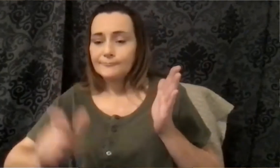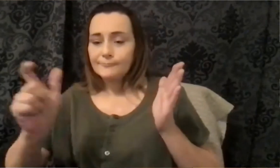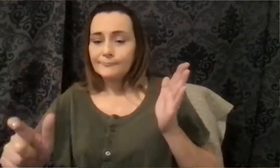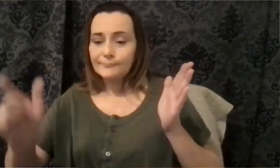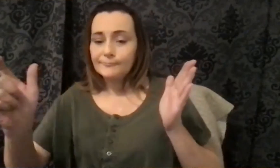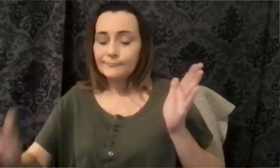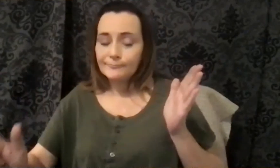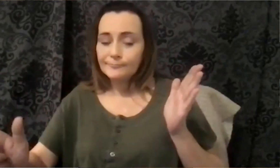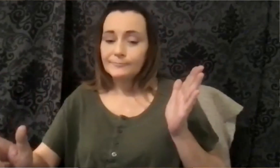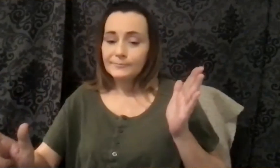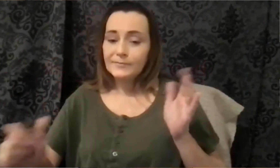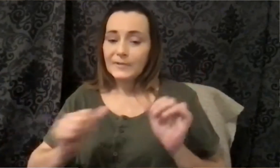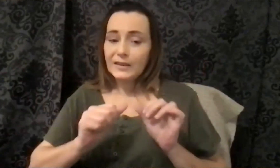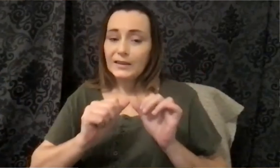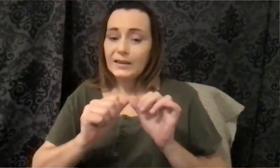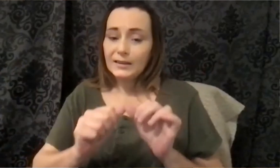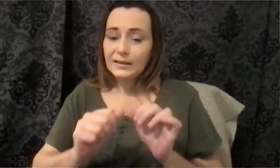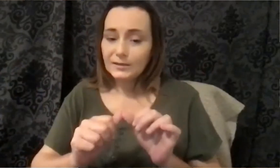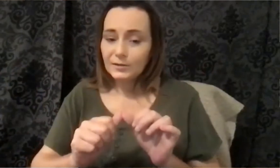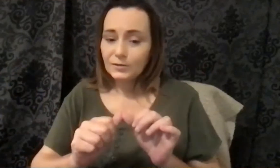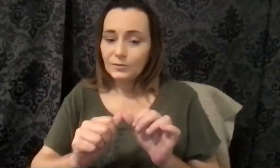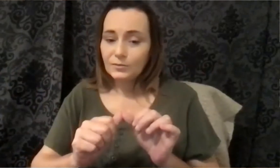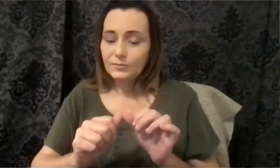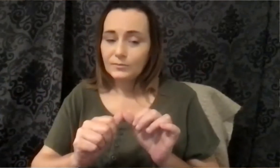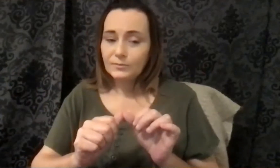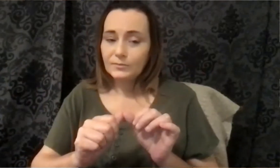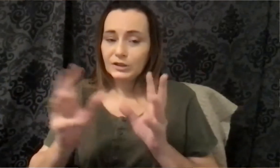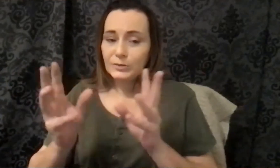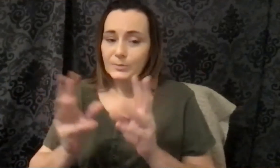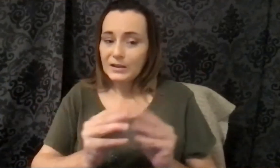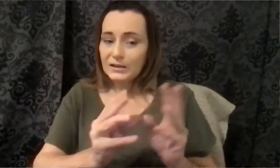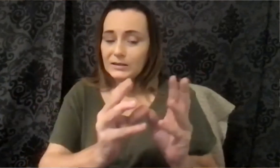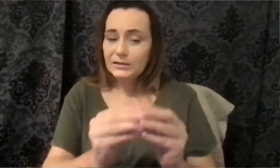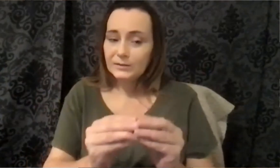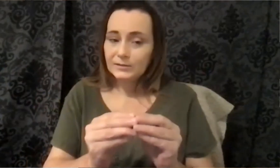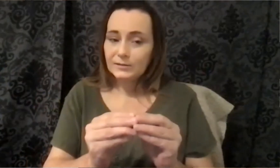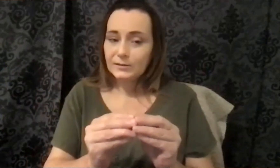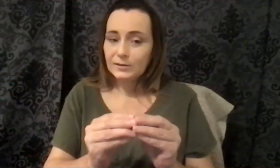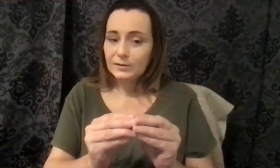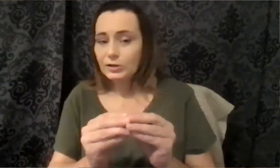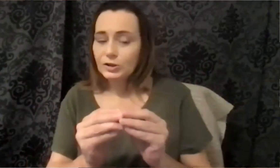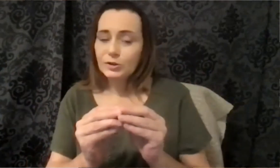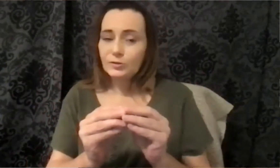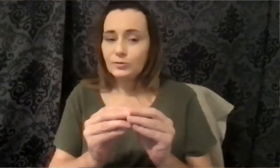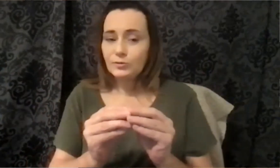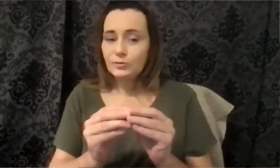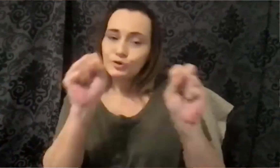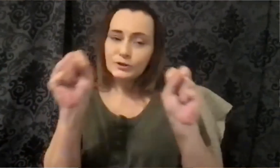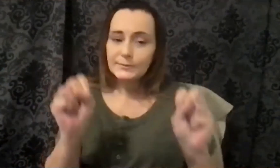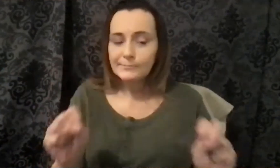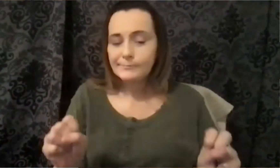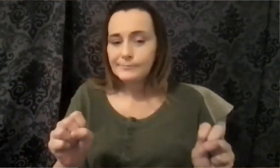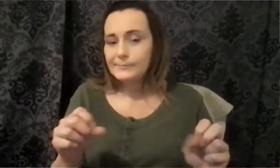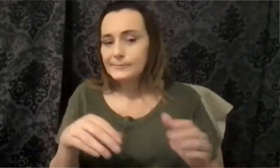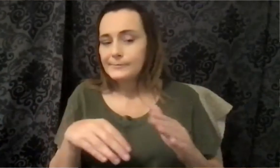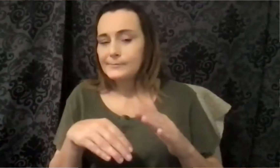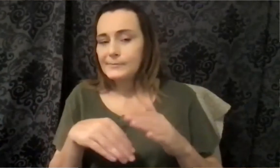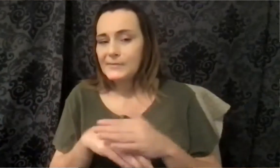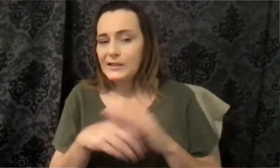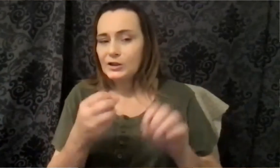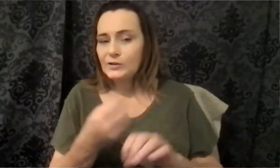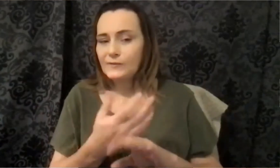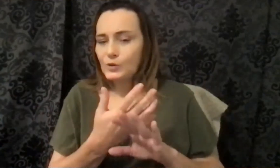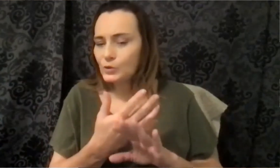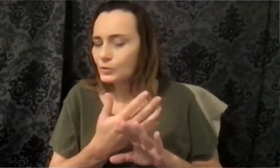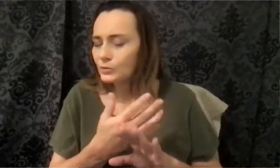the work group, continued to meet to shape this material into individual entries. And